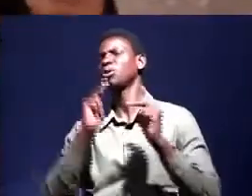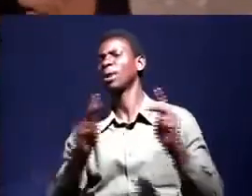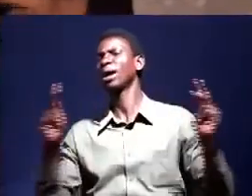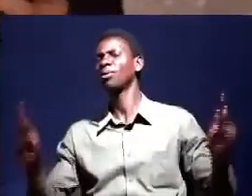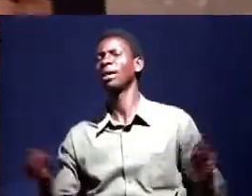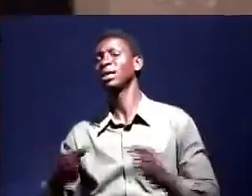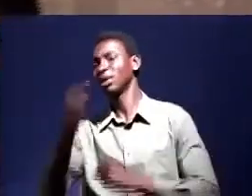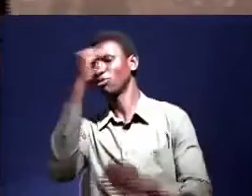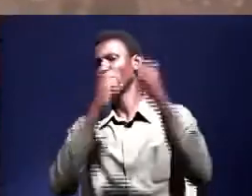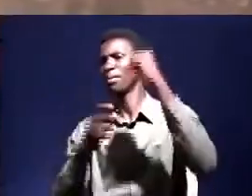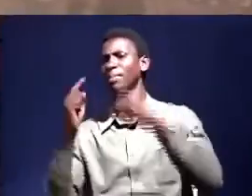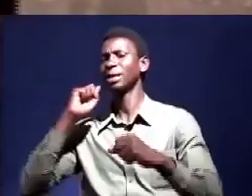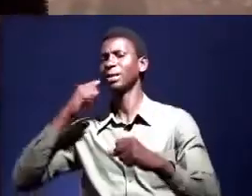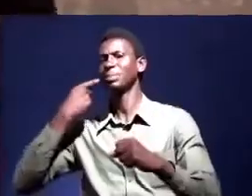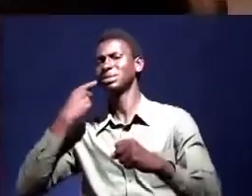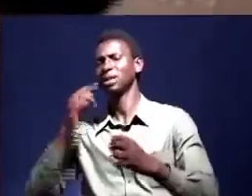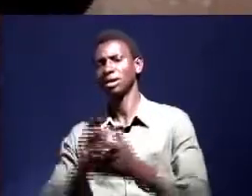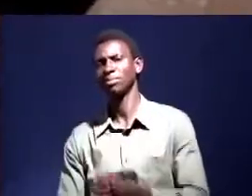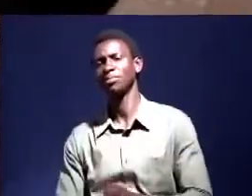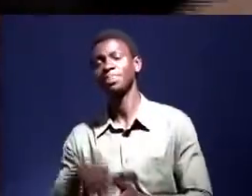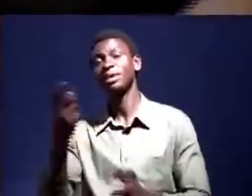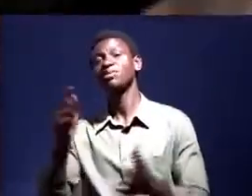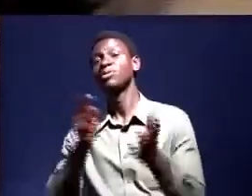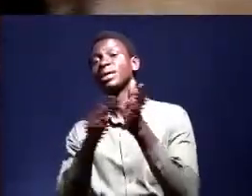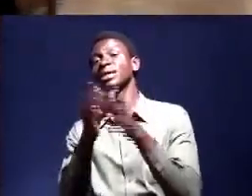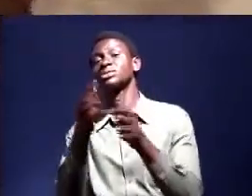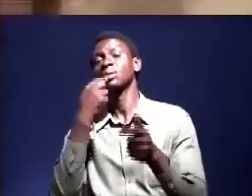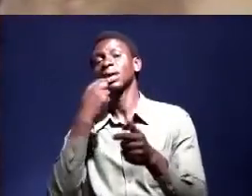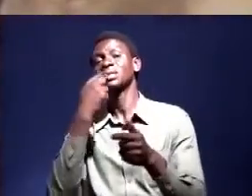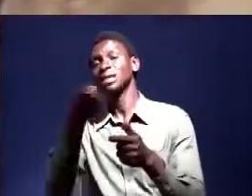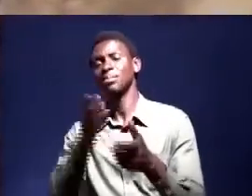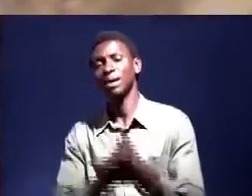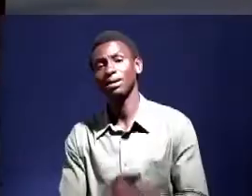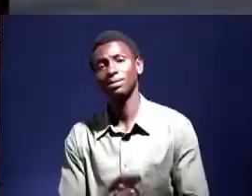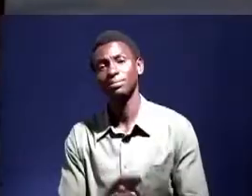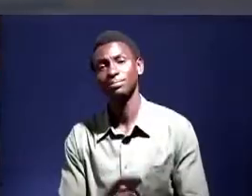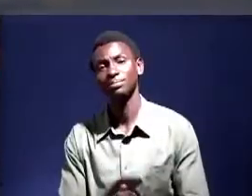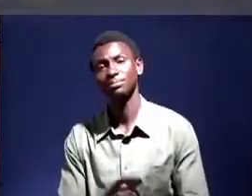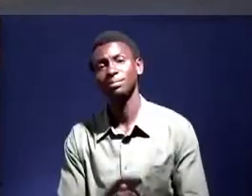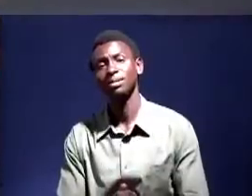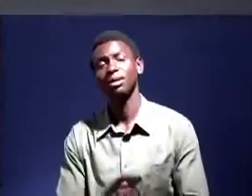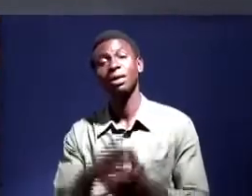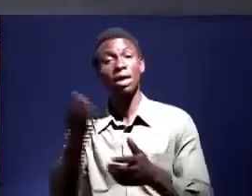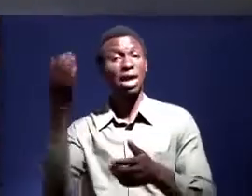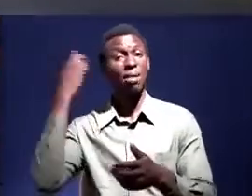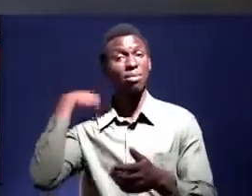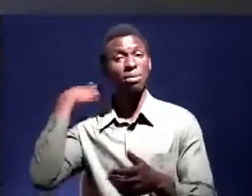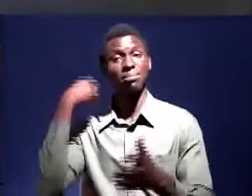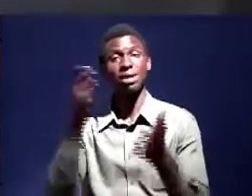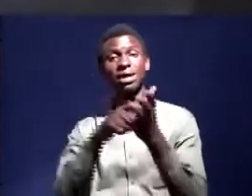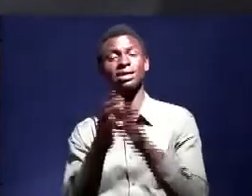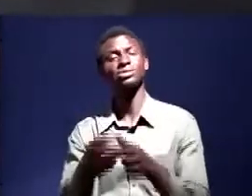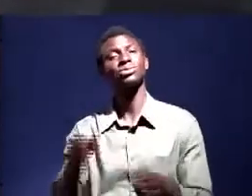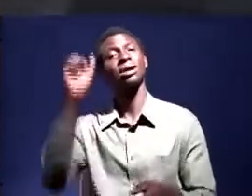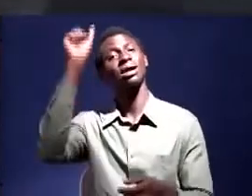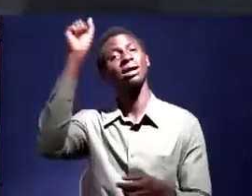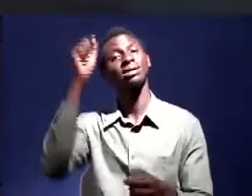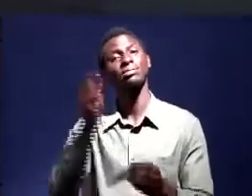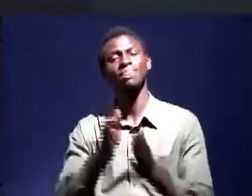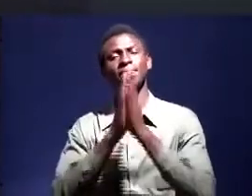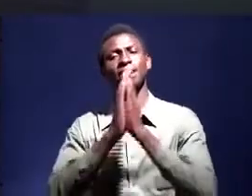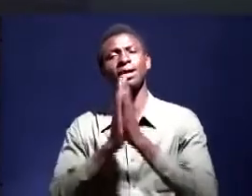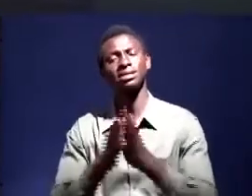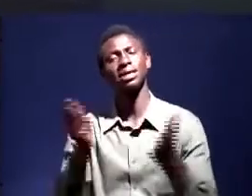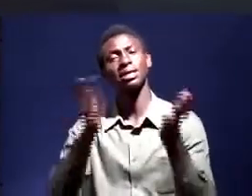So say to Jesus, "Thank you, Jesus, that you've given me your Holy Spirit.